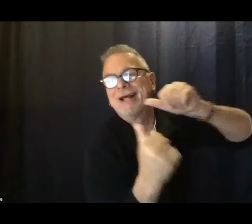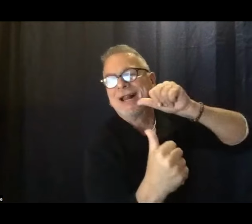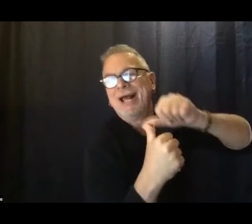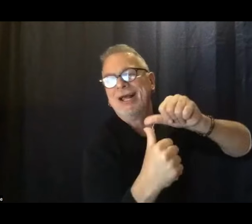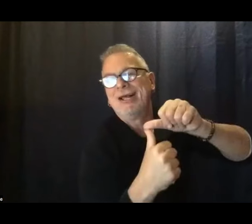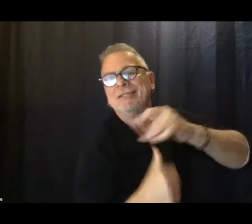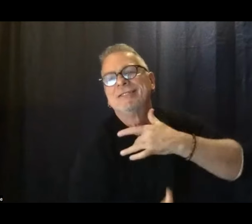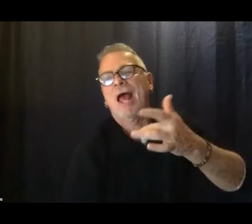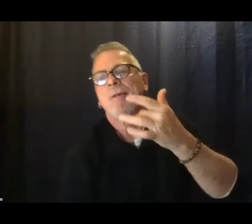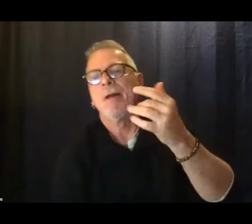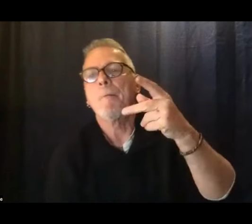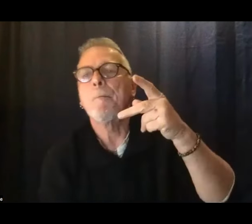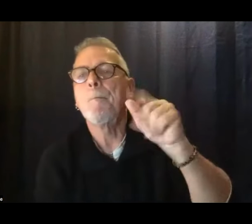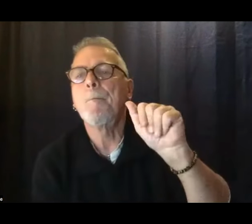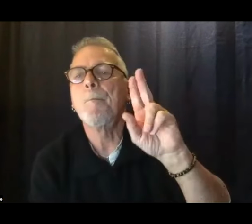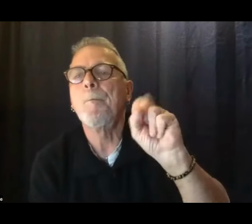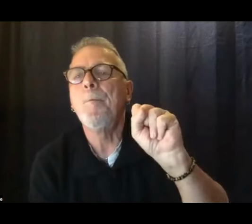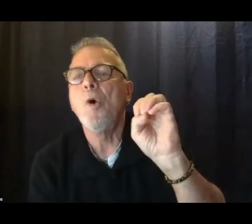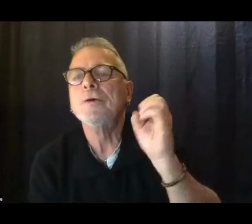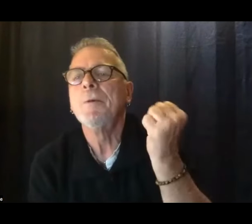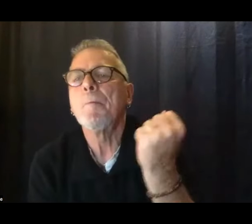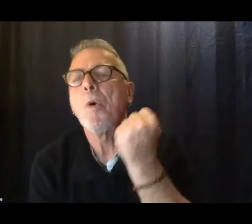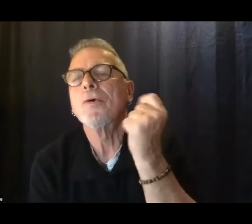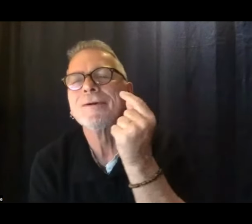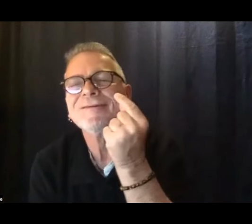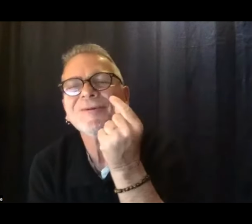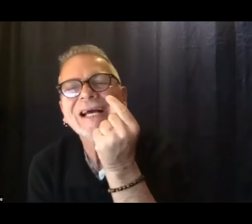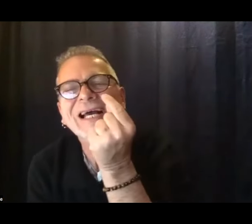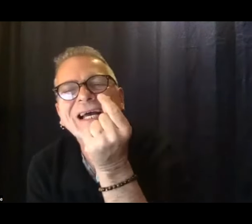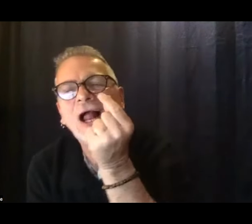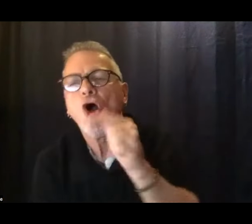whys. The letter, first and last,